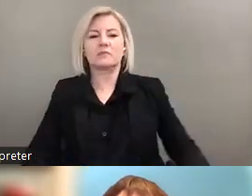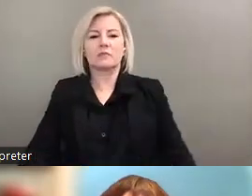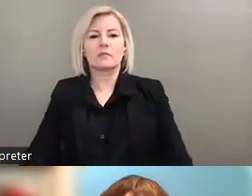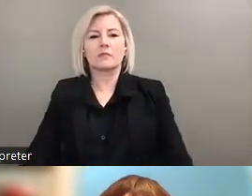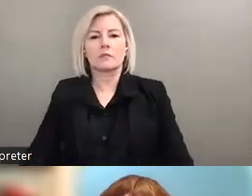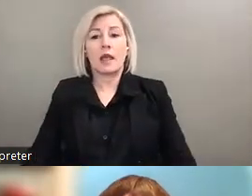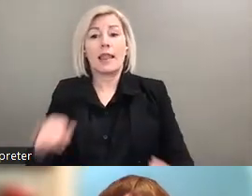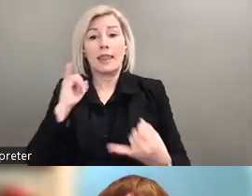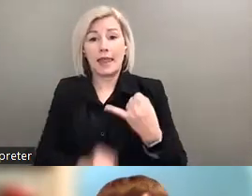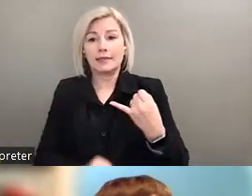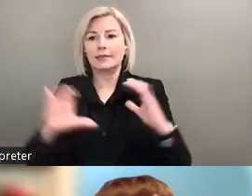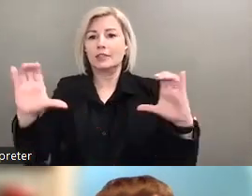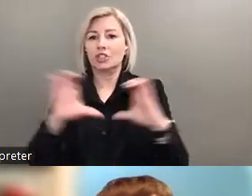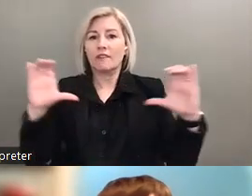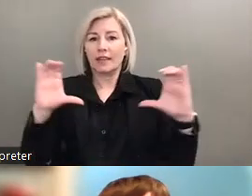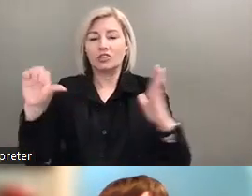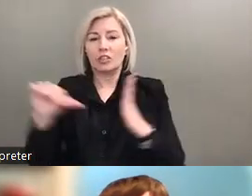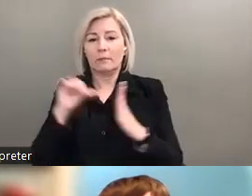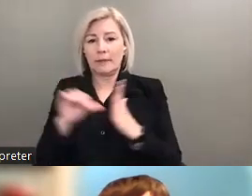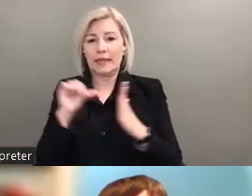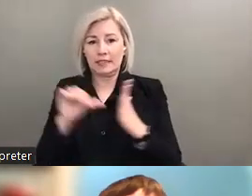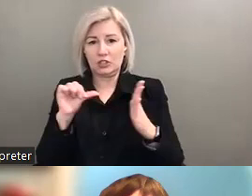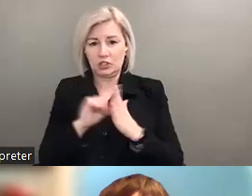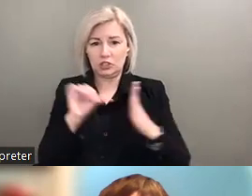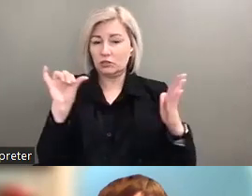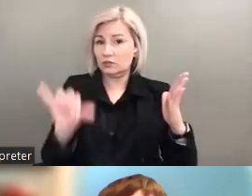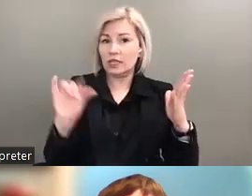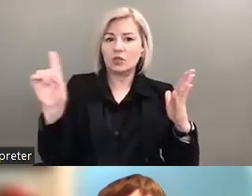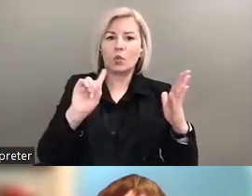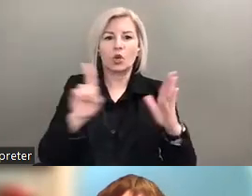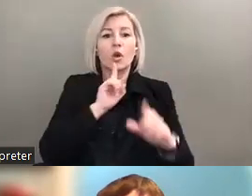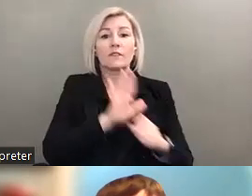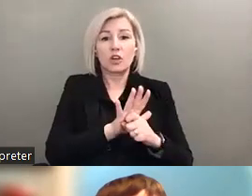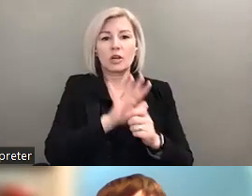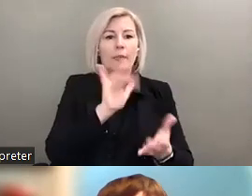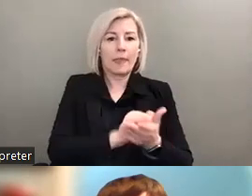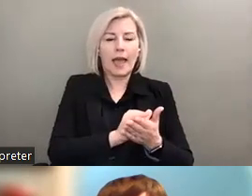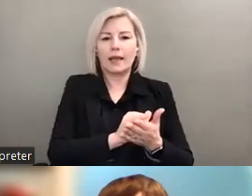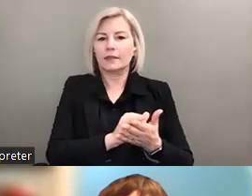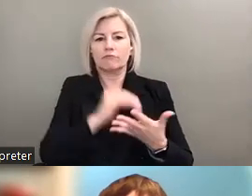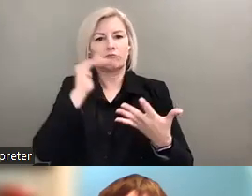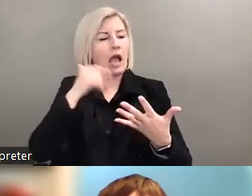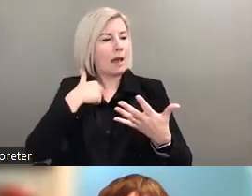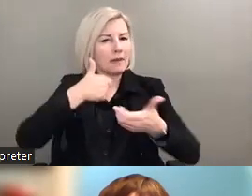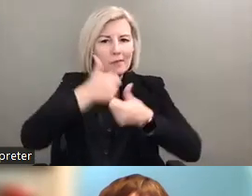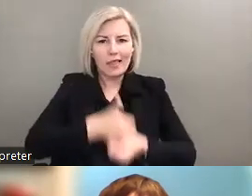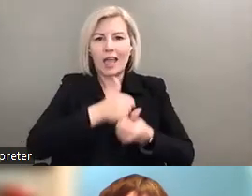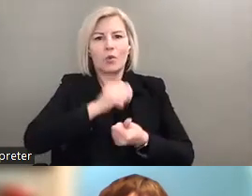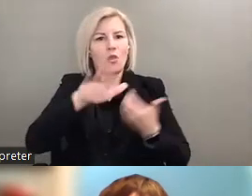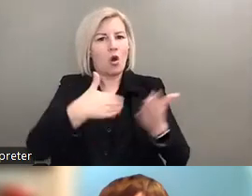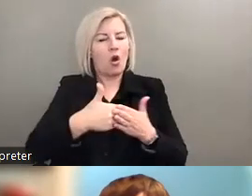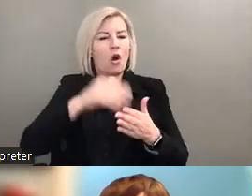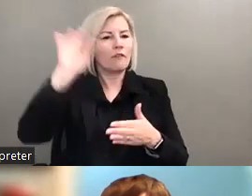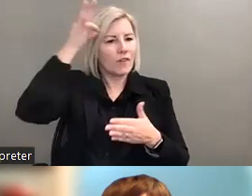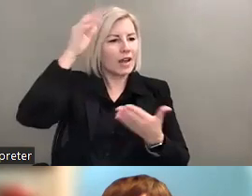Finally, the certification page is where you confirm that you comply with all federal statutes and regulations